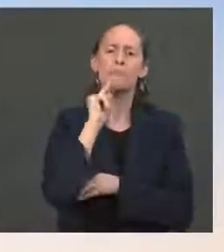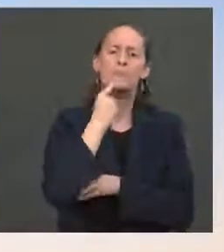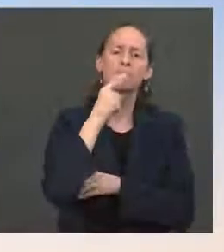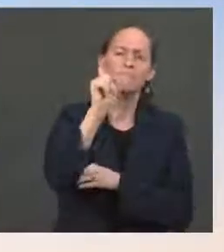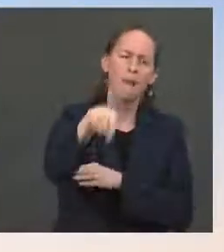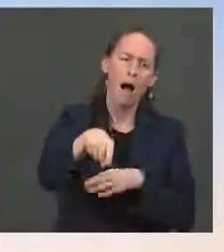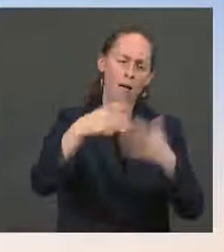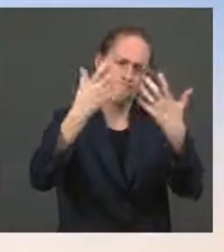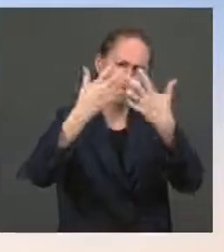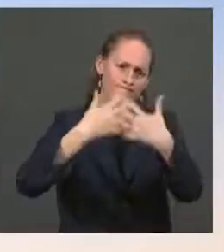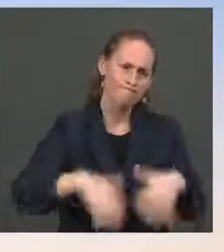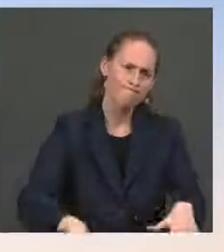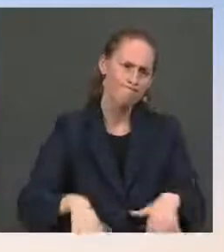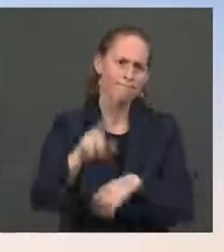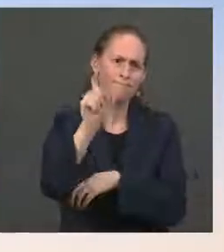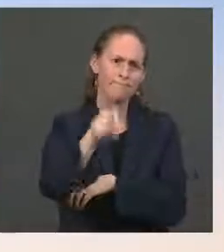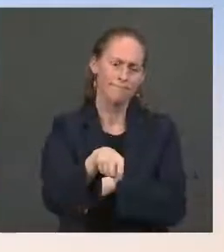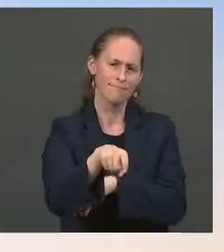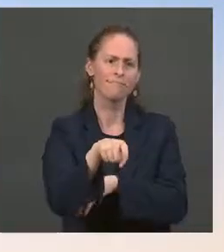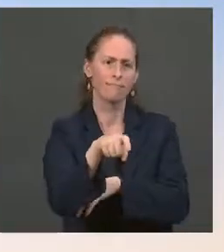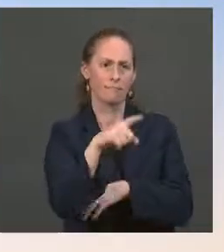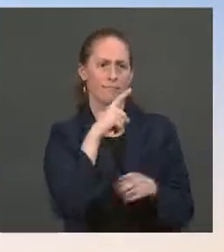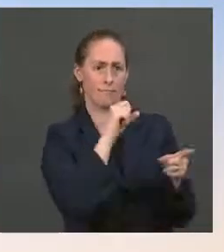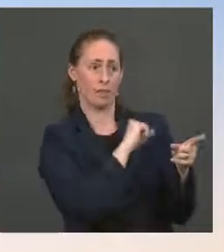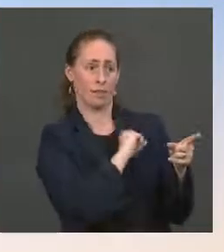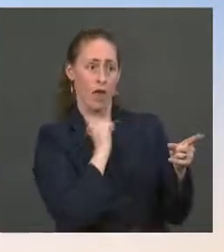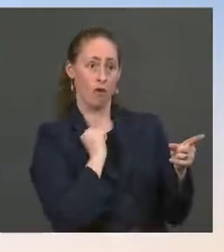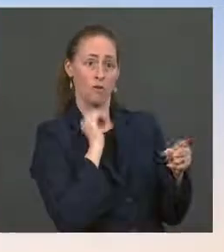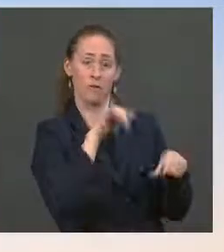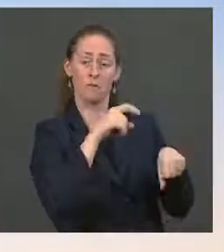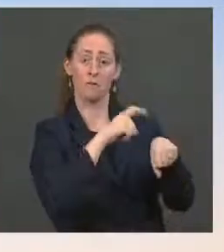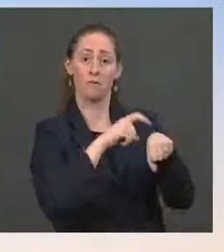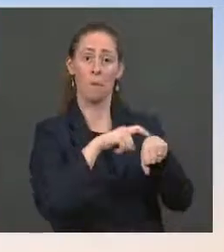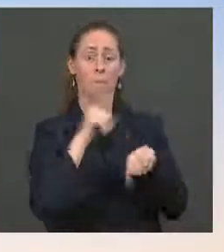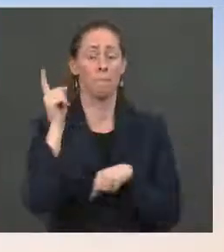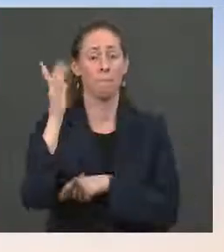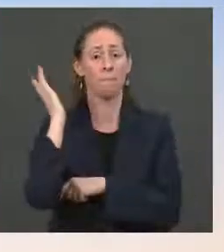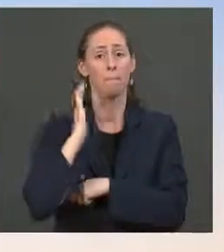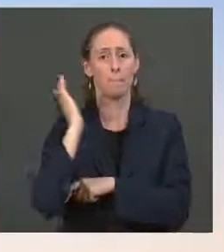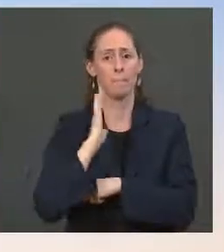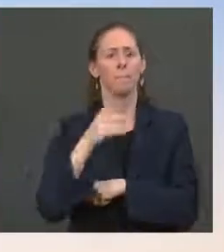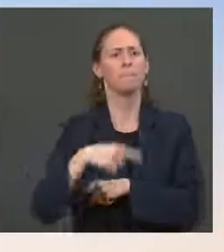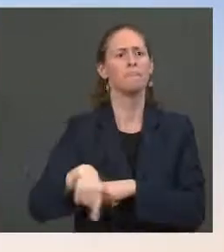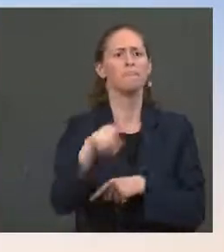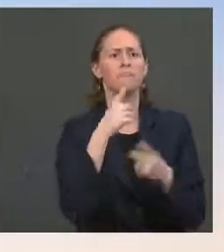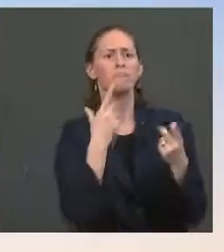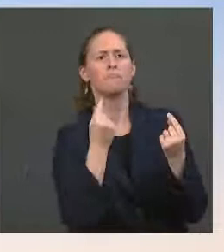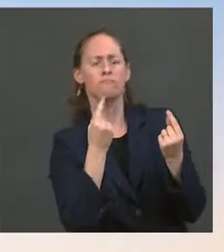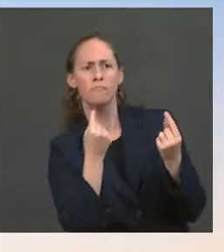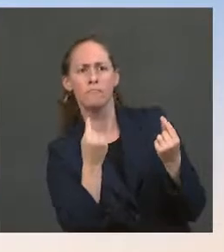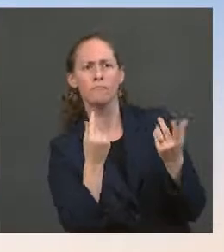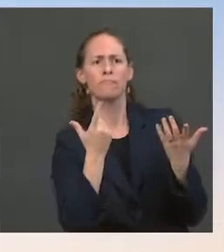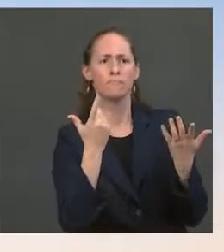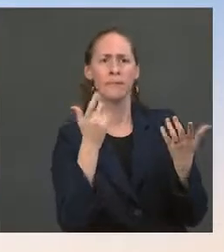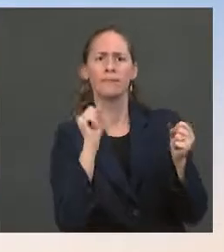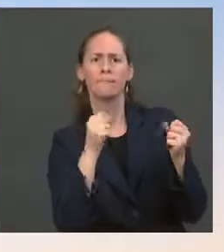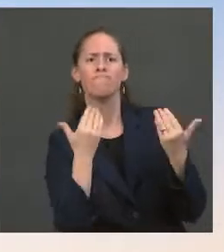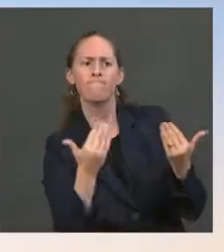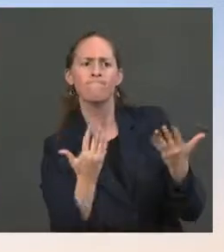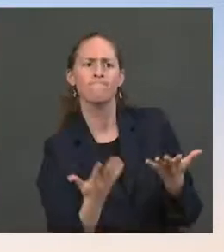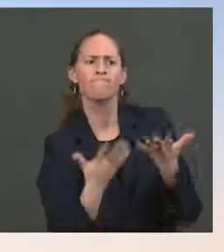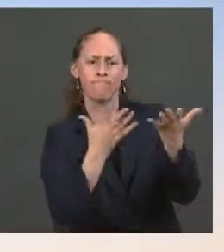in the Senate right now is Senate Democrats have proposed that they would do all the votes to raise the debt limit.